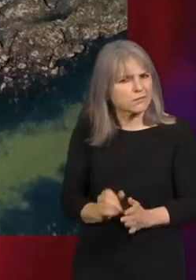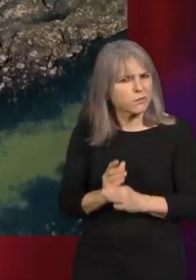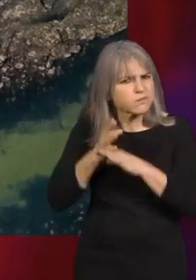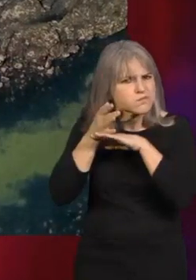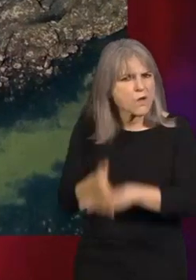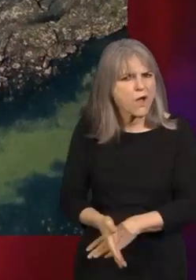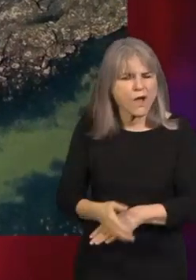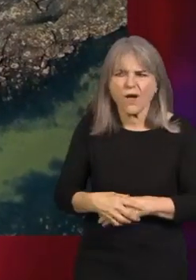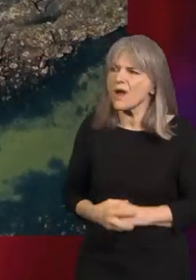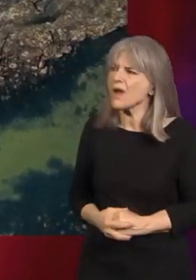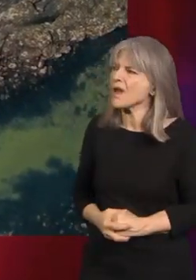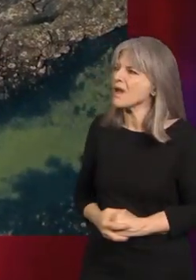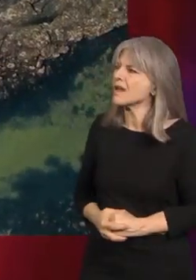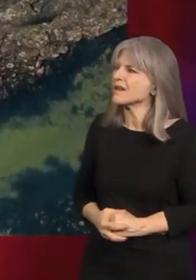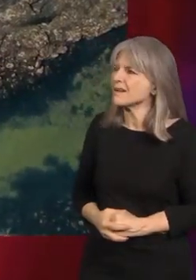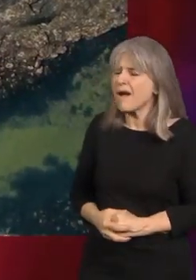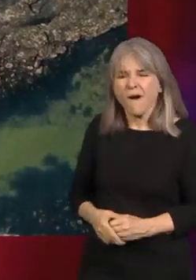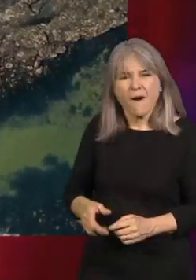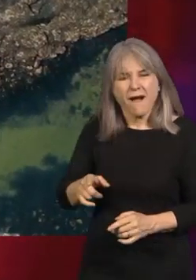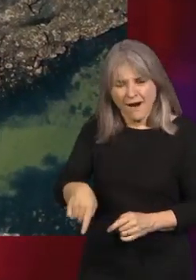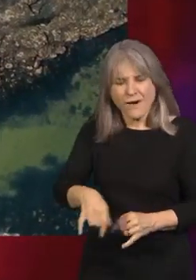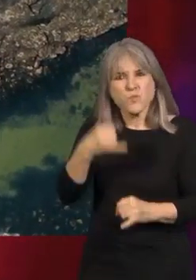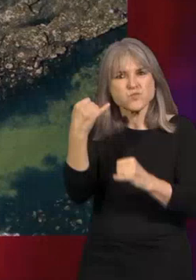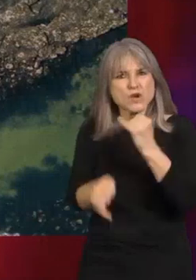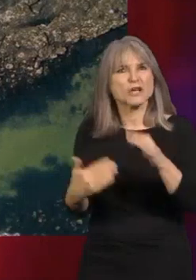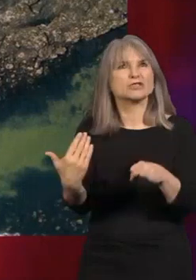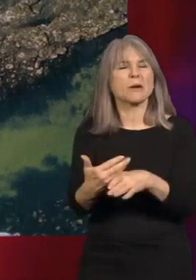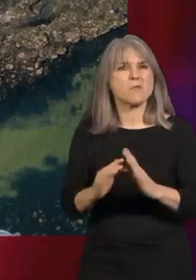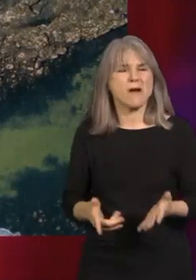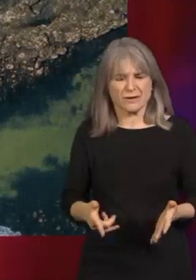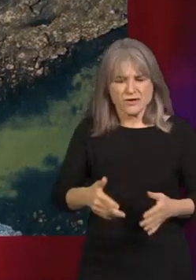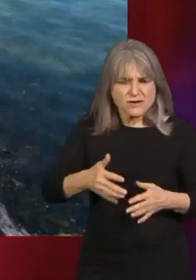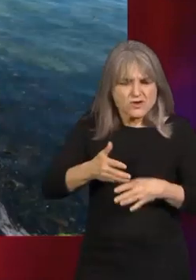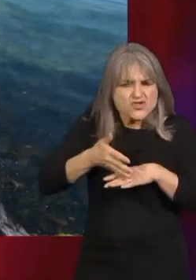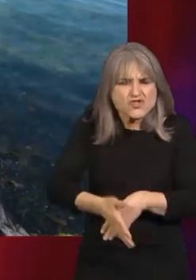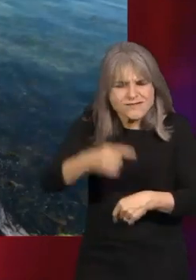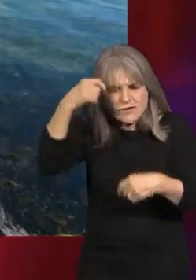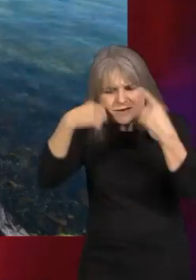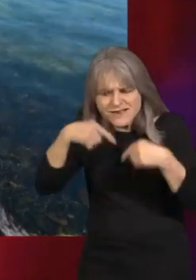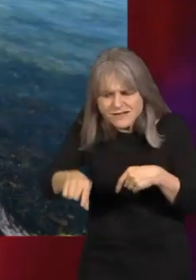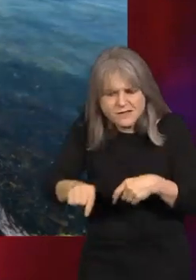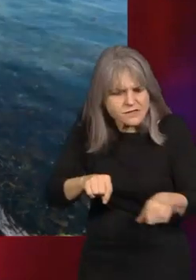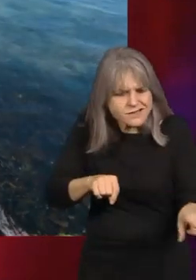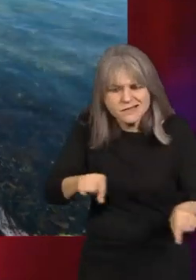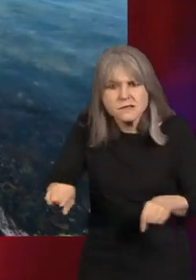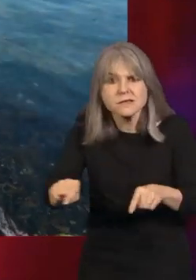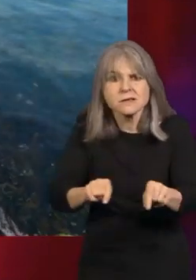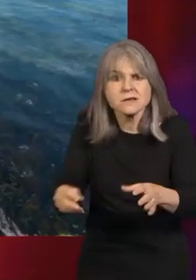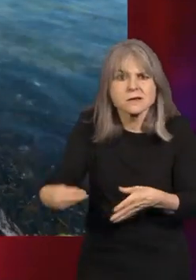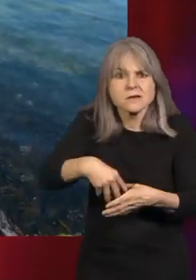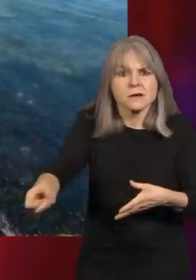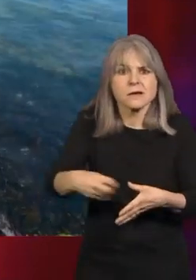No, this has got to be the hardest thing ever. Well, it is now, because the tide's coming in. So see this beautiful red seaweed